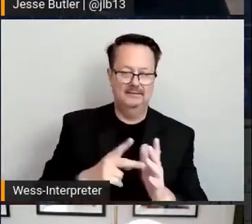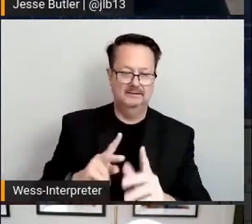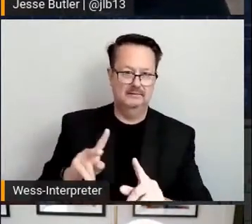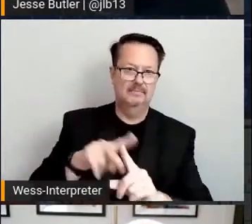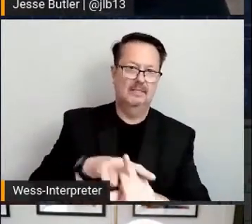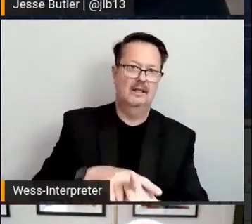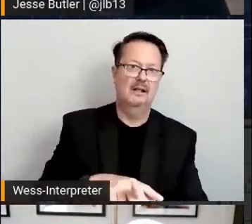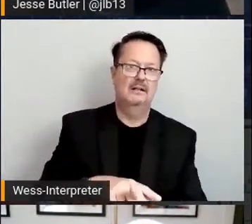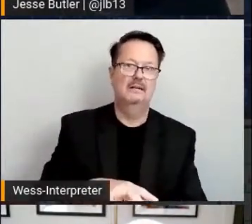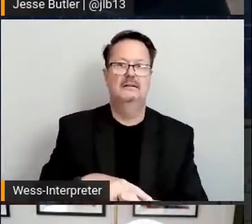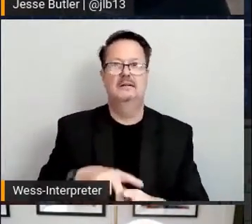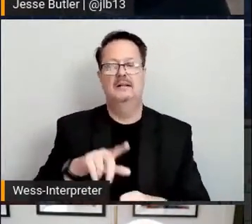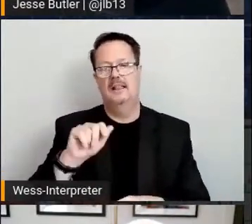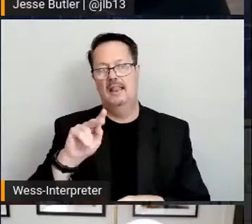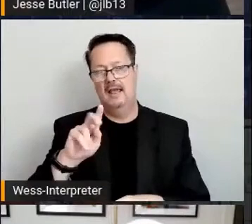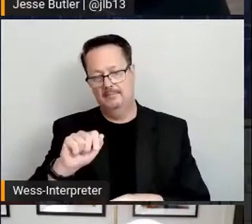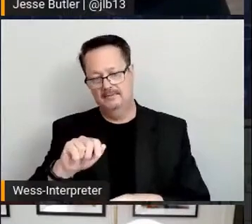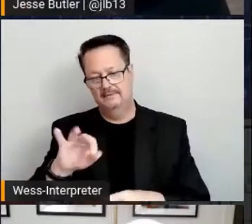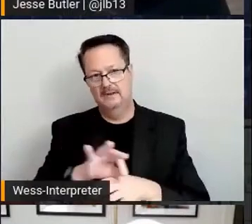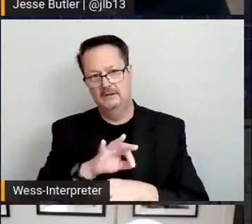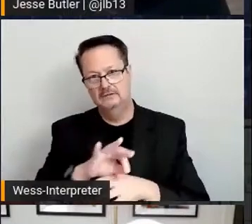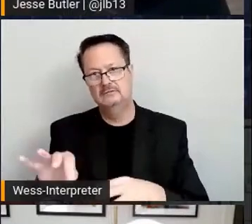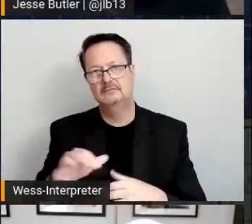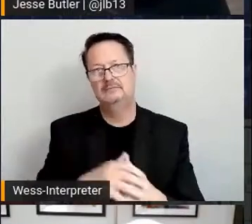The functions.